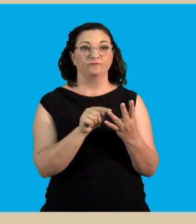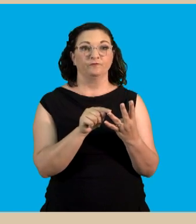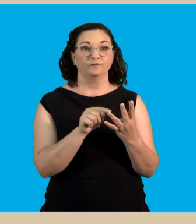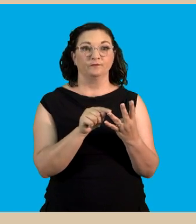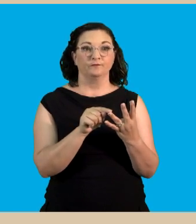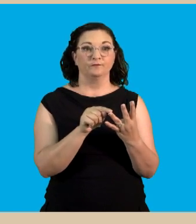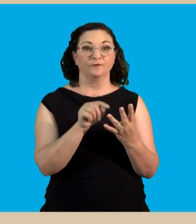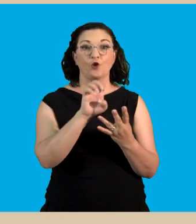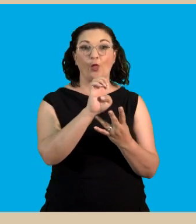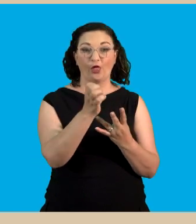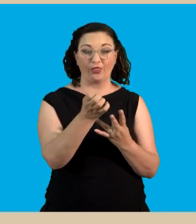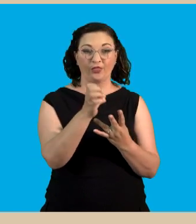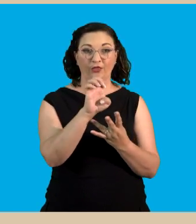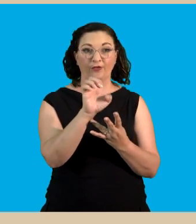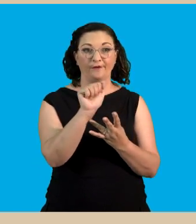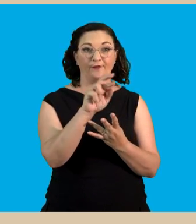Earth,